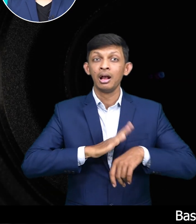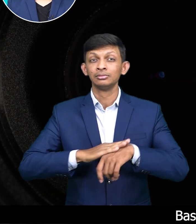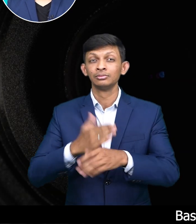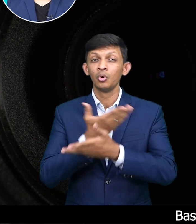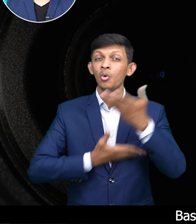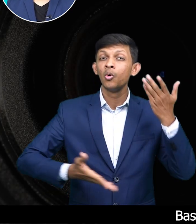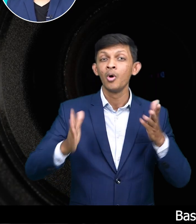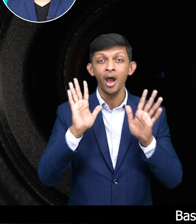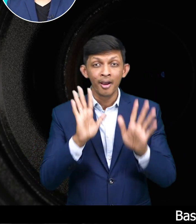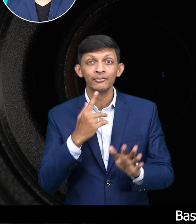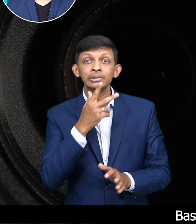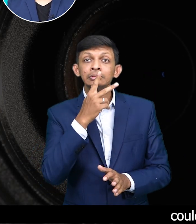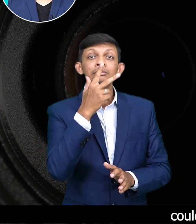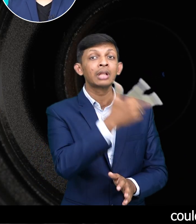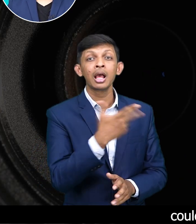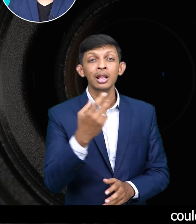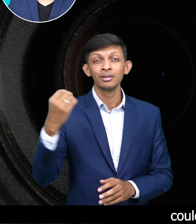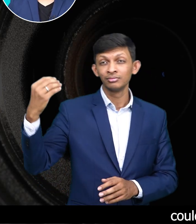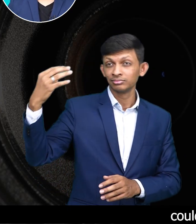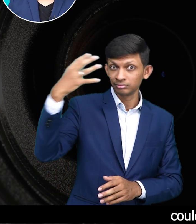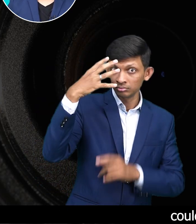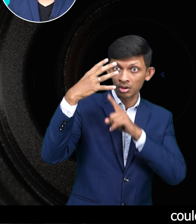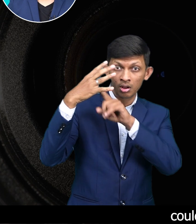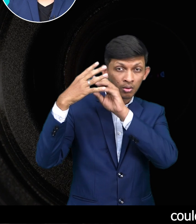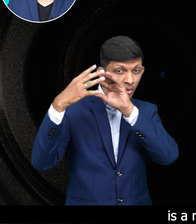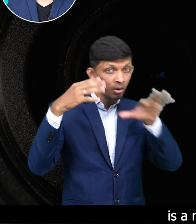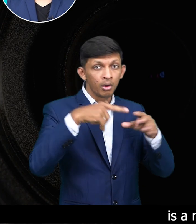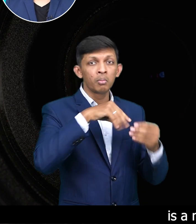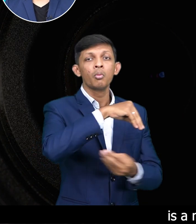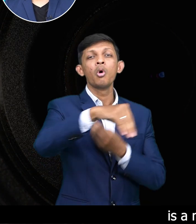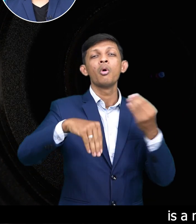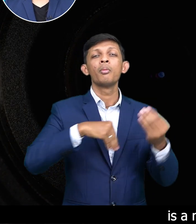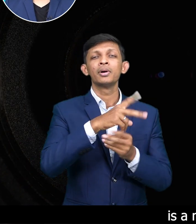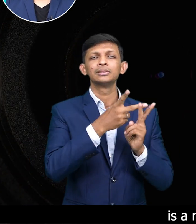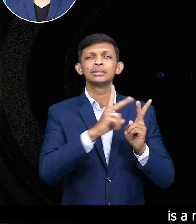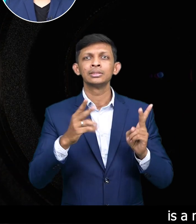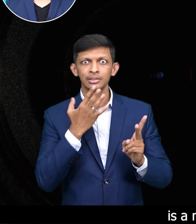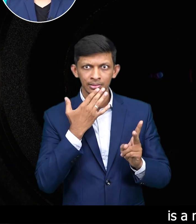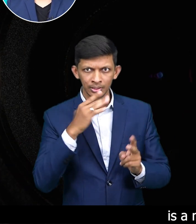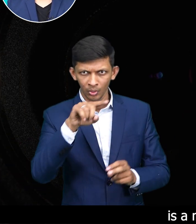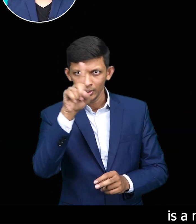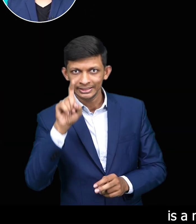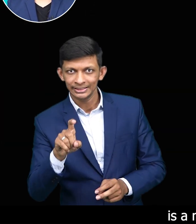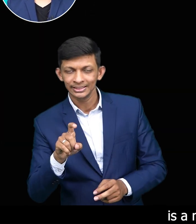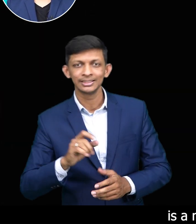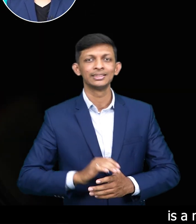Based on these experiences, could we say that the sunlight is a mixture of different